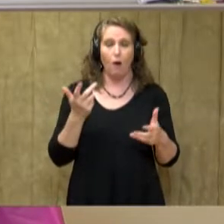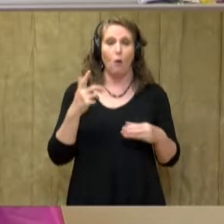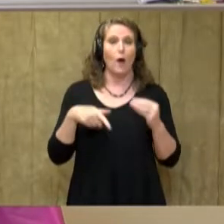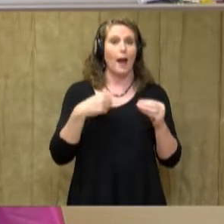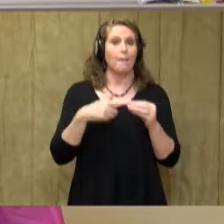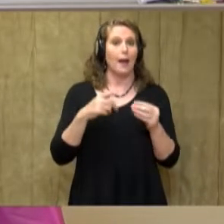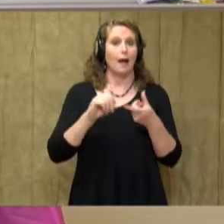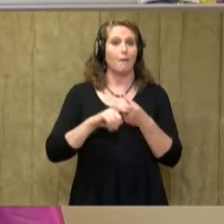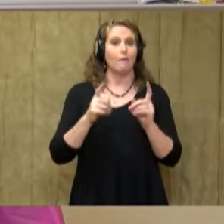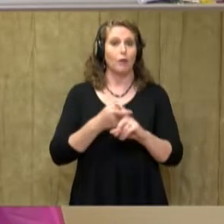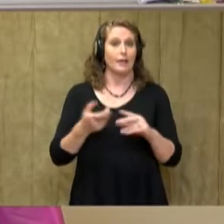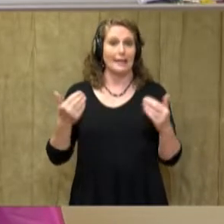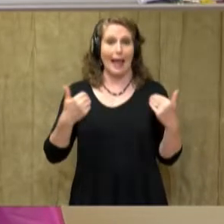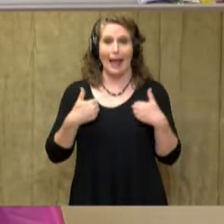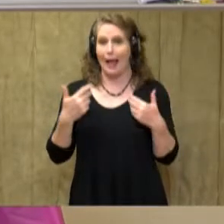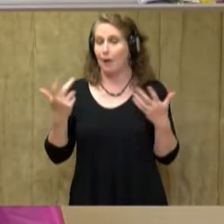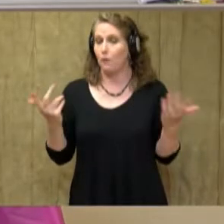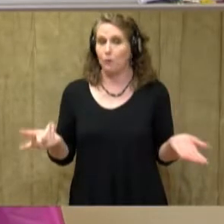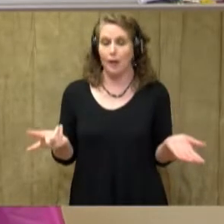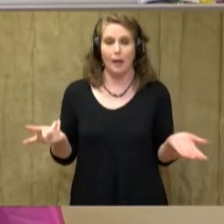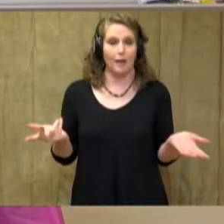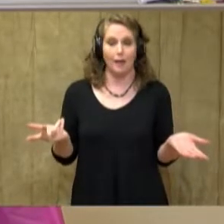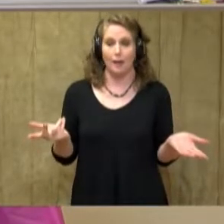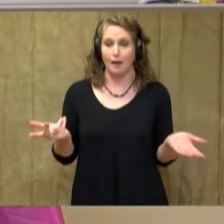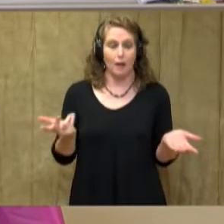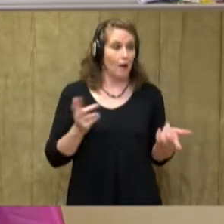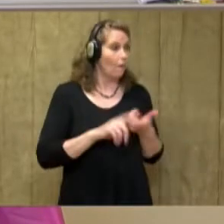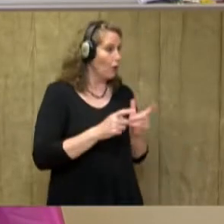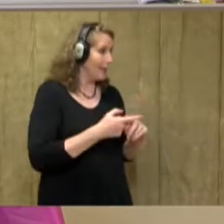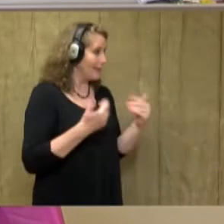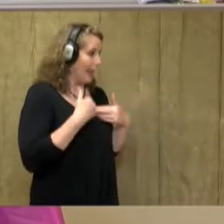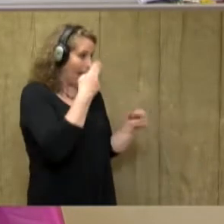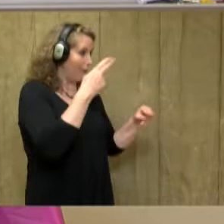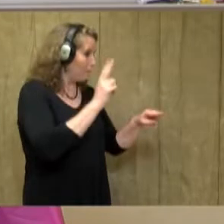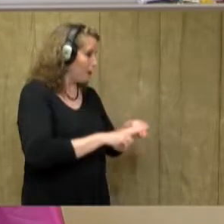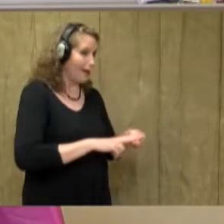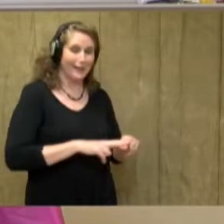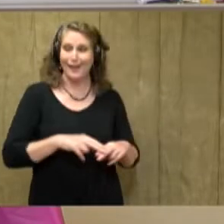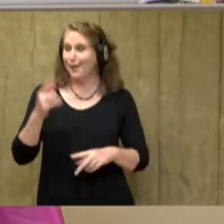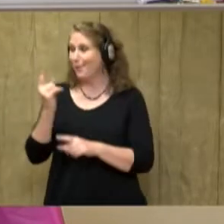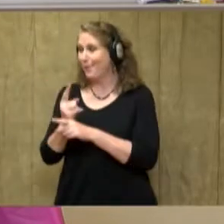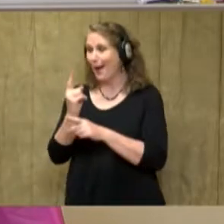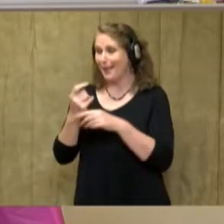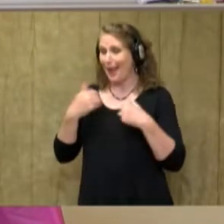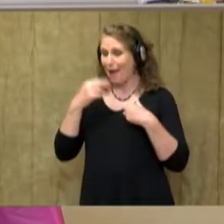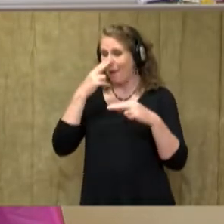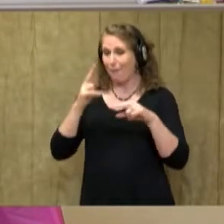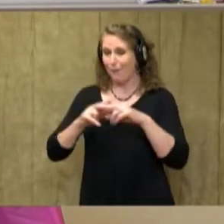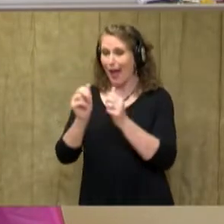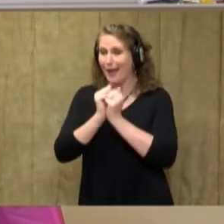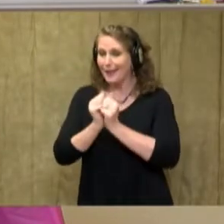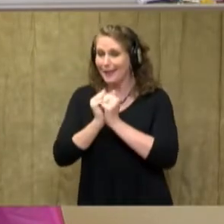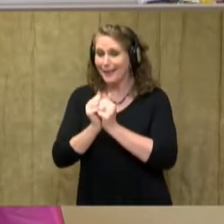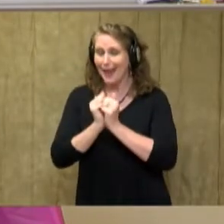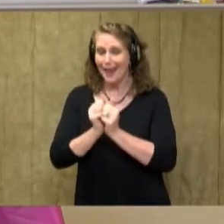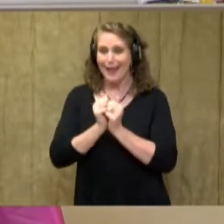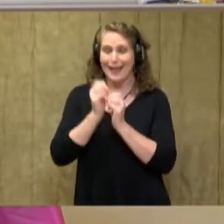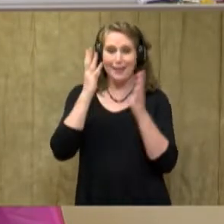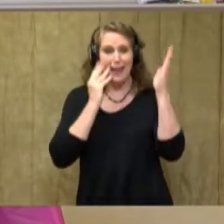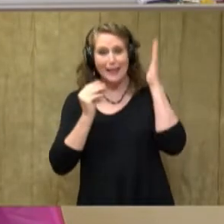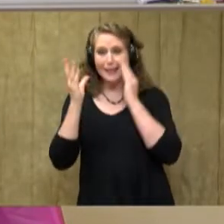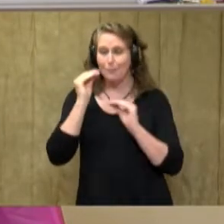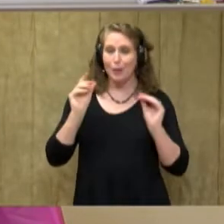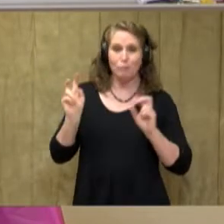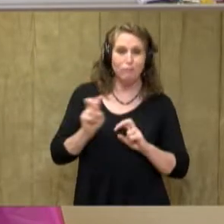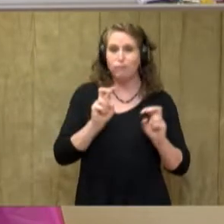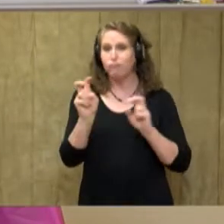friends have? What do friends have? Friends have fun. Friends have fun together. Friends are adventurous. They go on lots